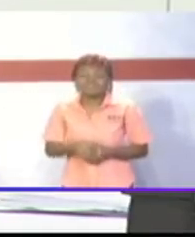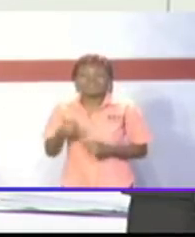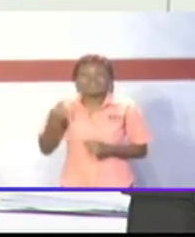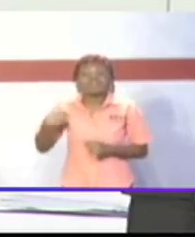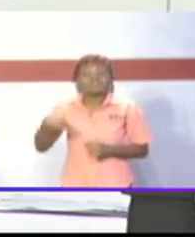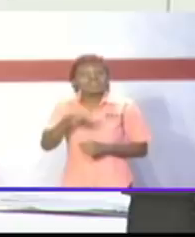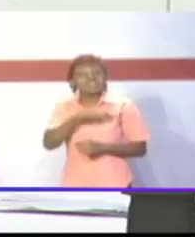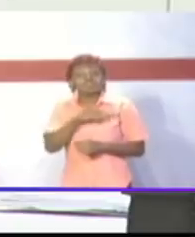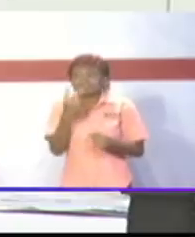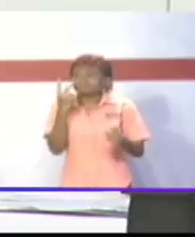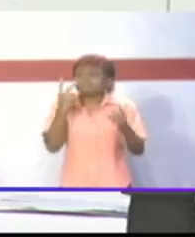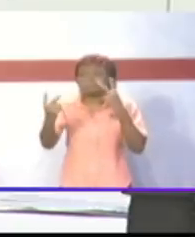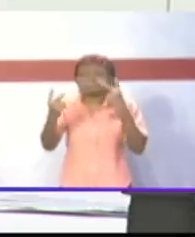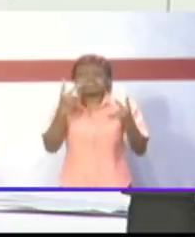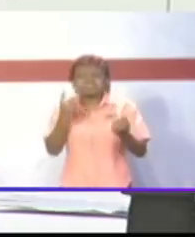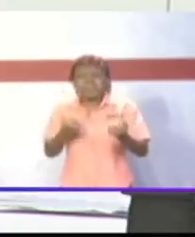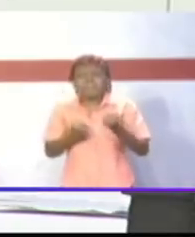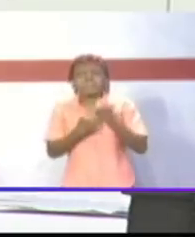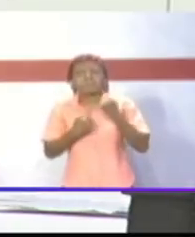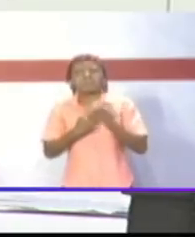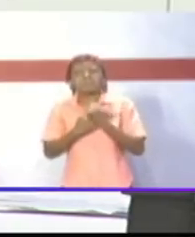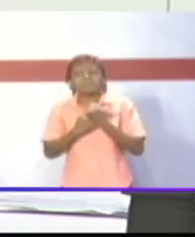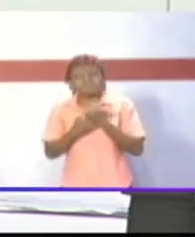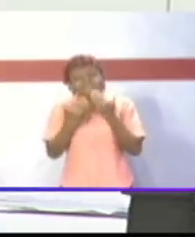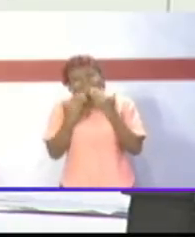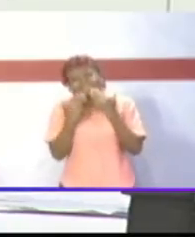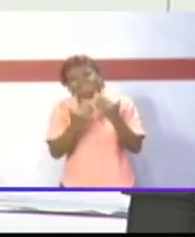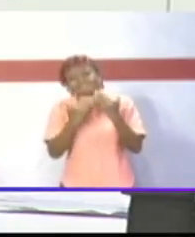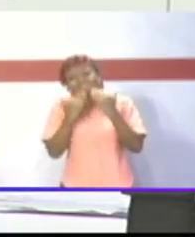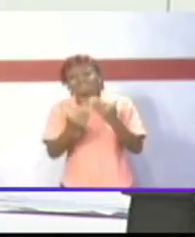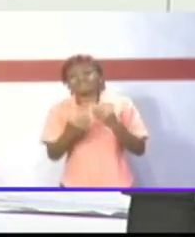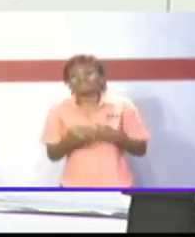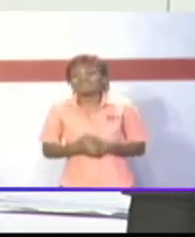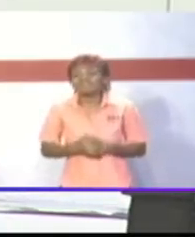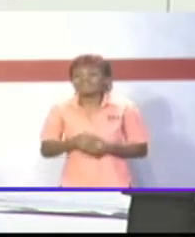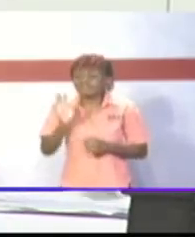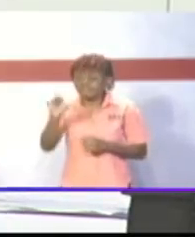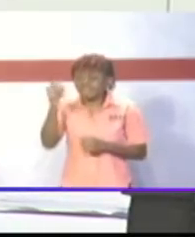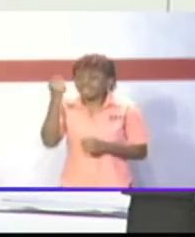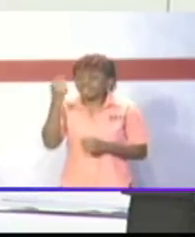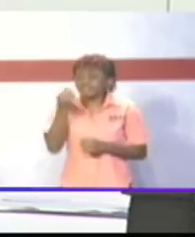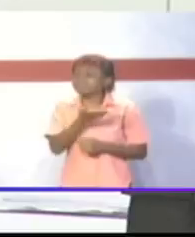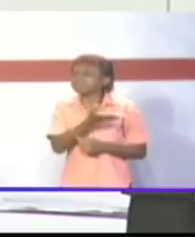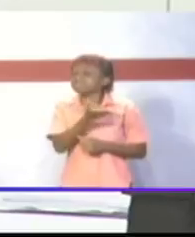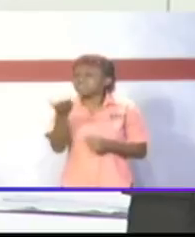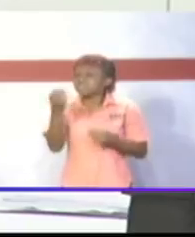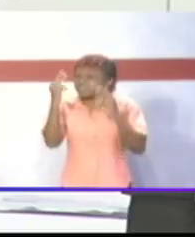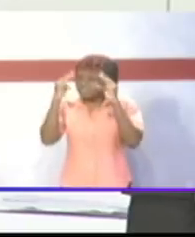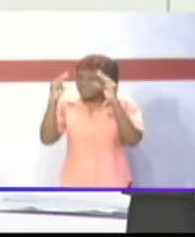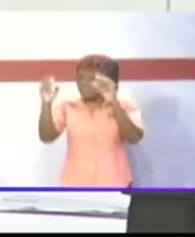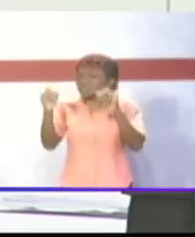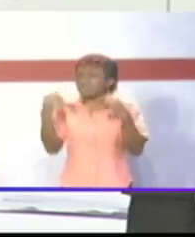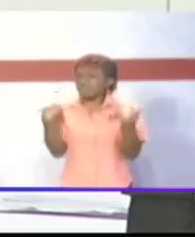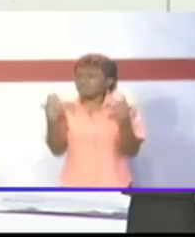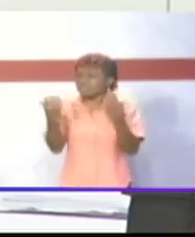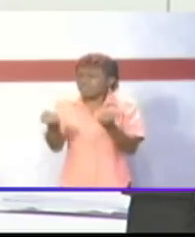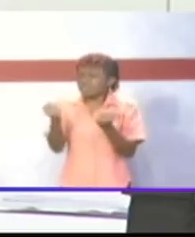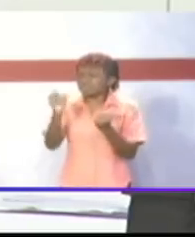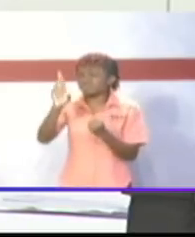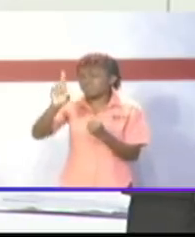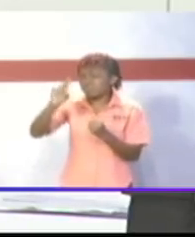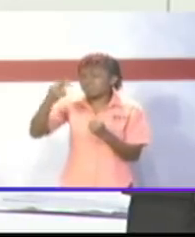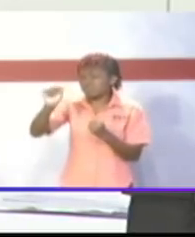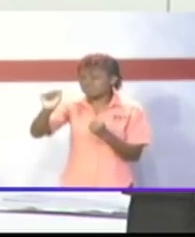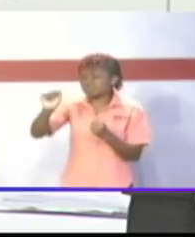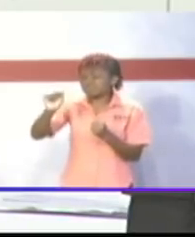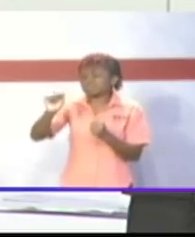the supplier. Of course, the procurement was done in line with Ministry of Health and RHA standards, and the Trinidad and Tobago